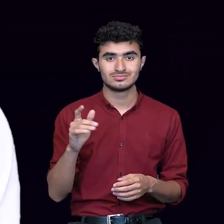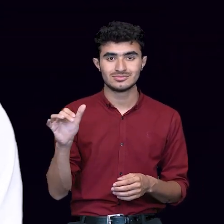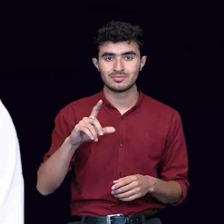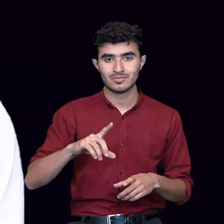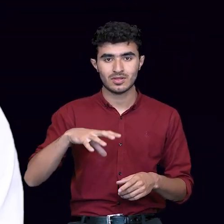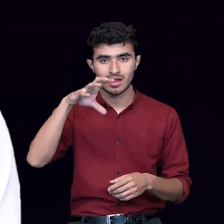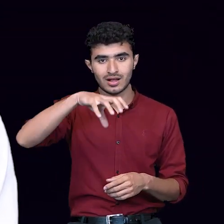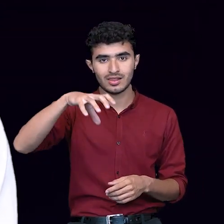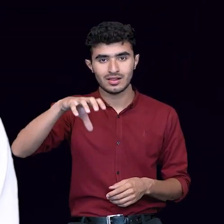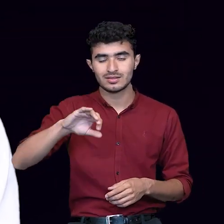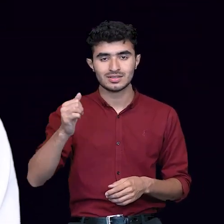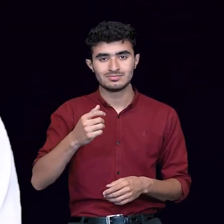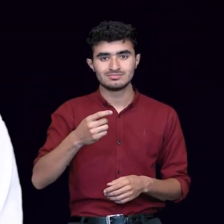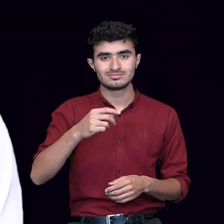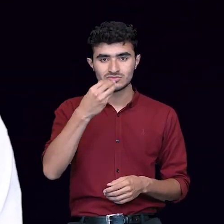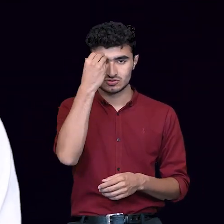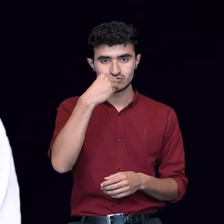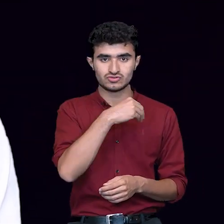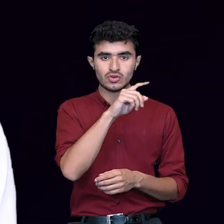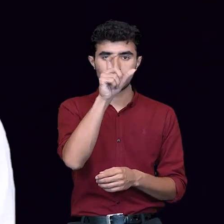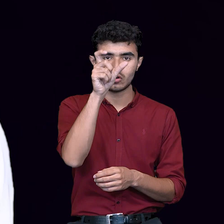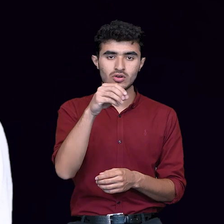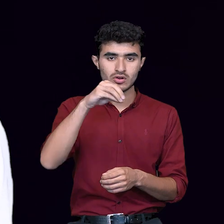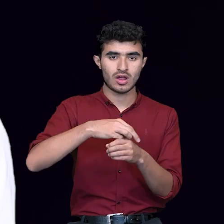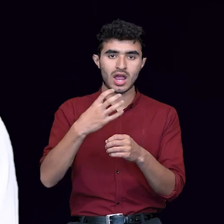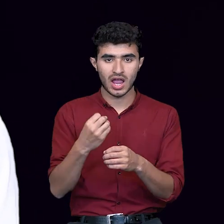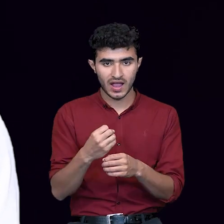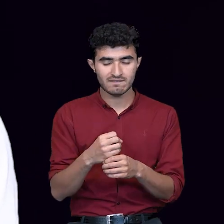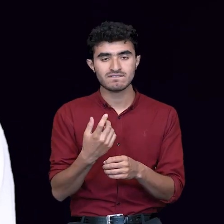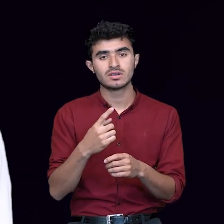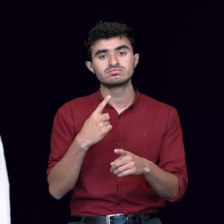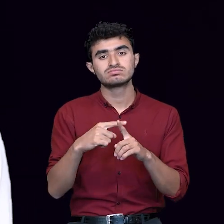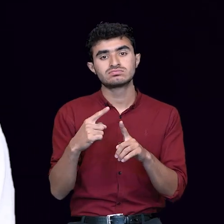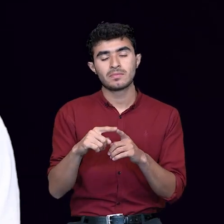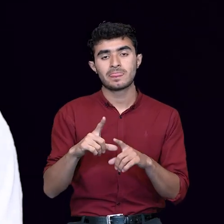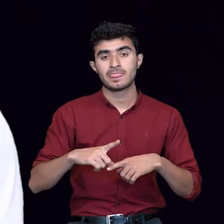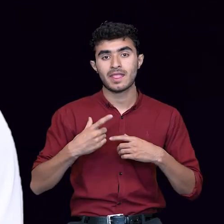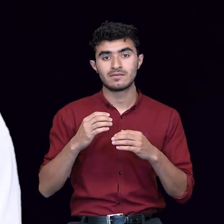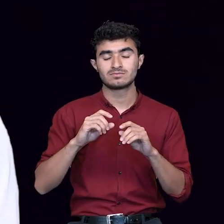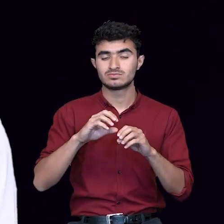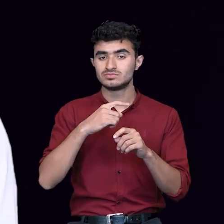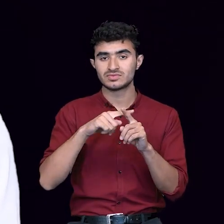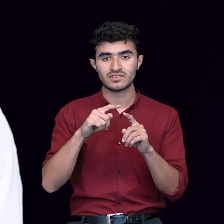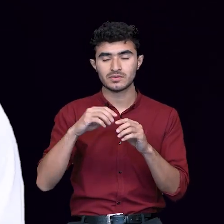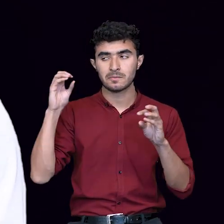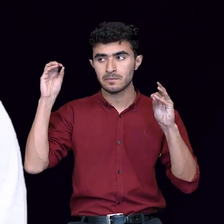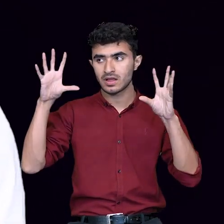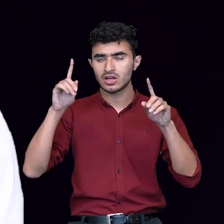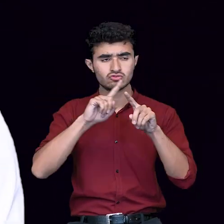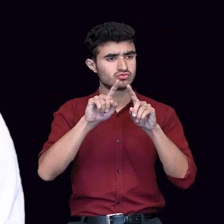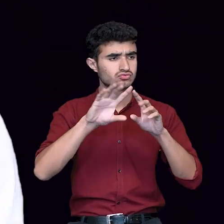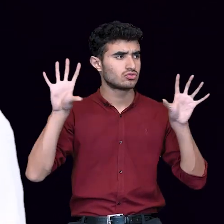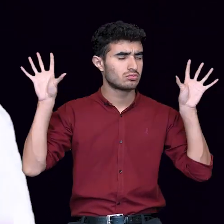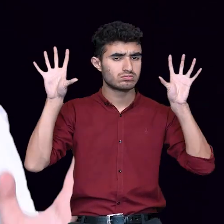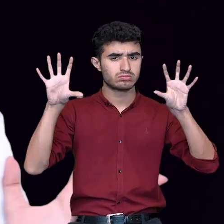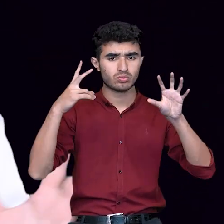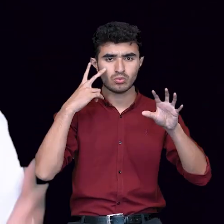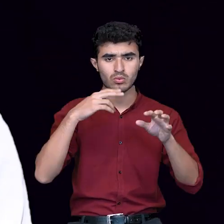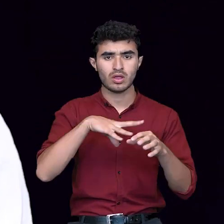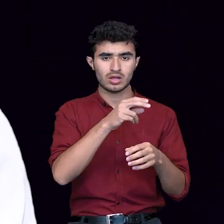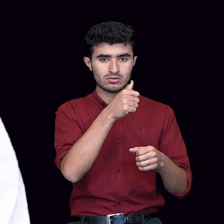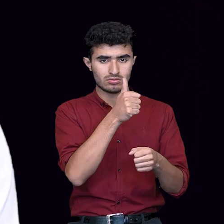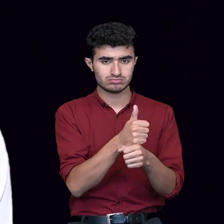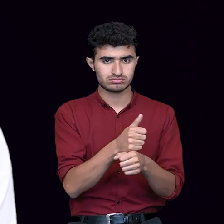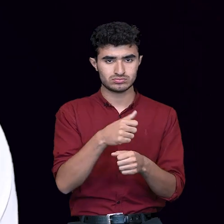been in front of a set. I remember seeing, it was on location, it was in a church, and I remember just, there were fog machines, there were